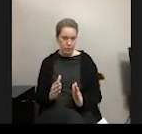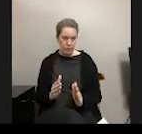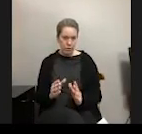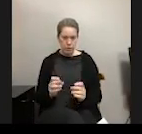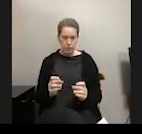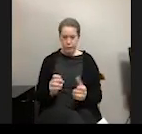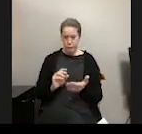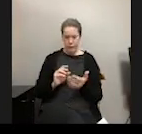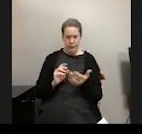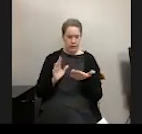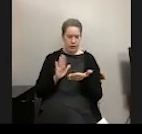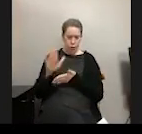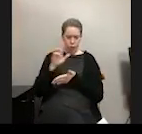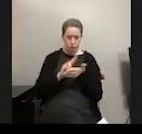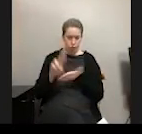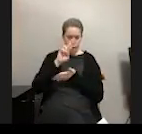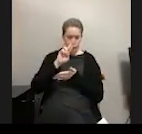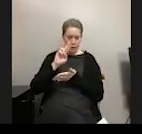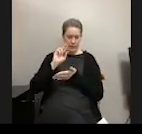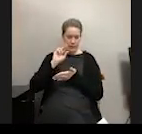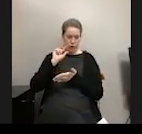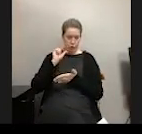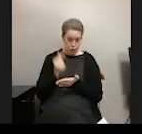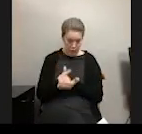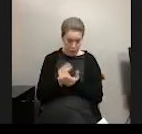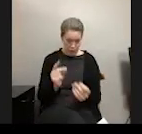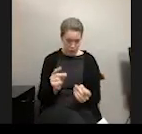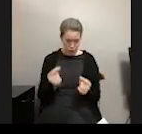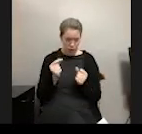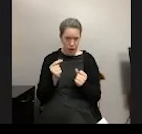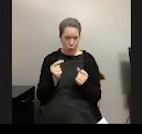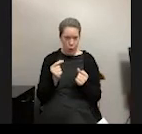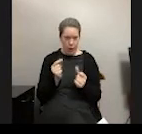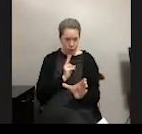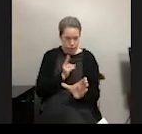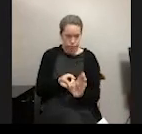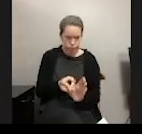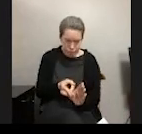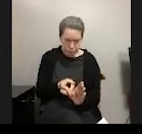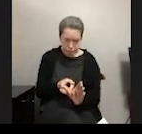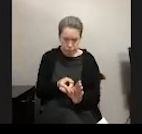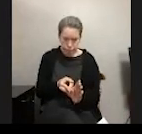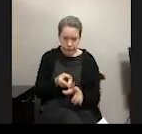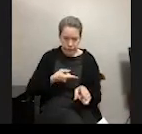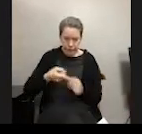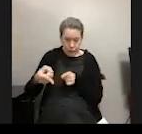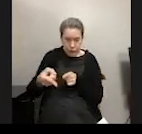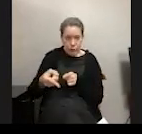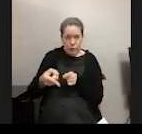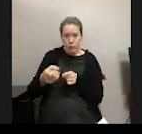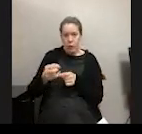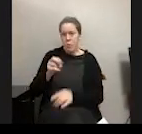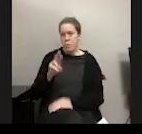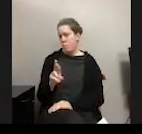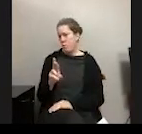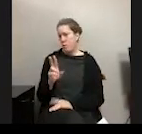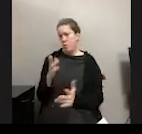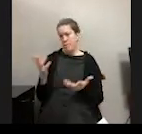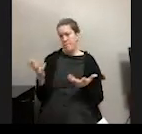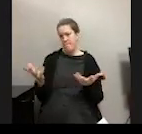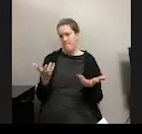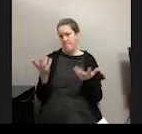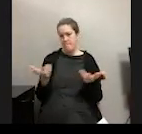post-secondary institutions, and if not, so again, for artists who do not choose to go through those mainstream channels of education and to which